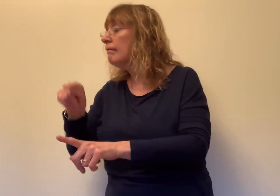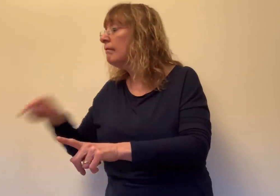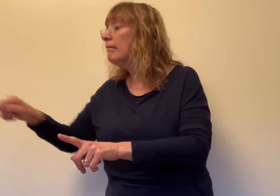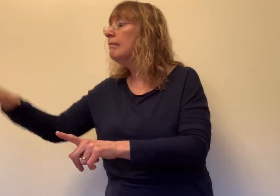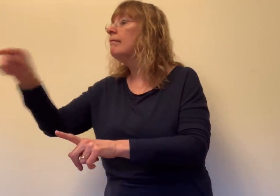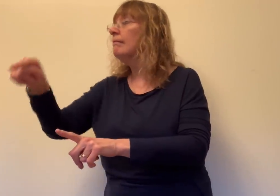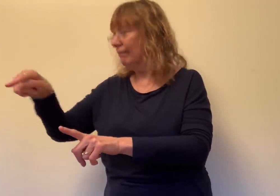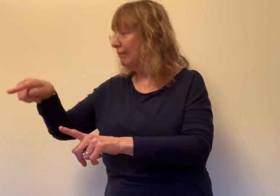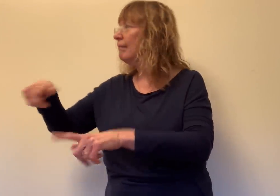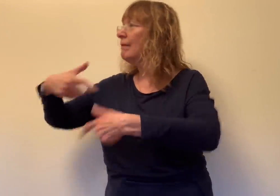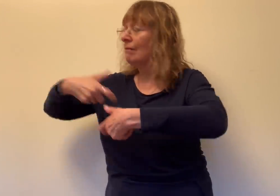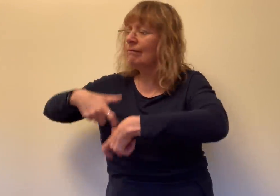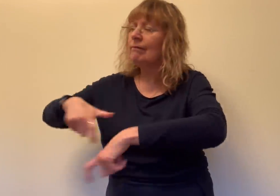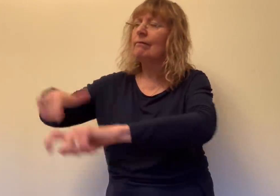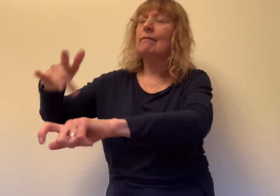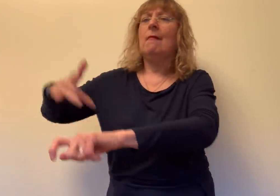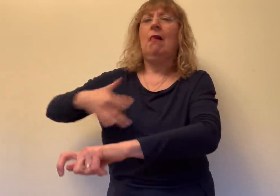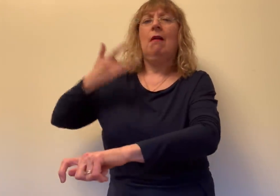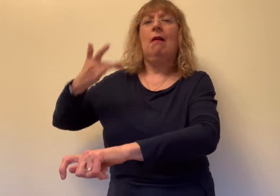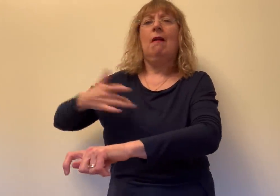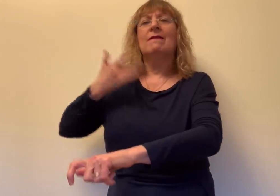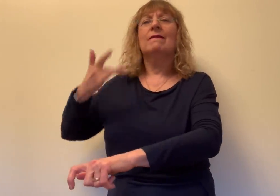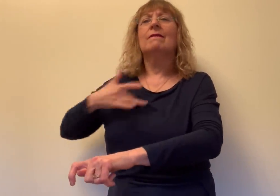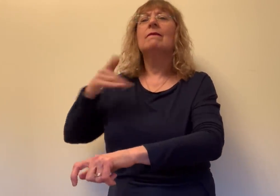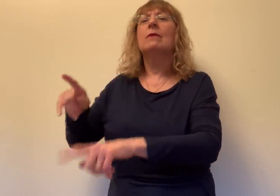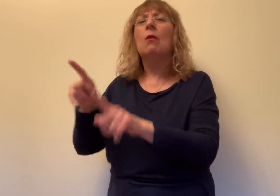Bring life to the dying.